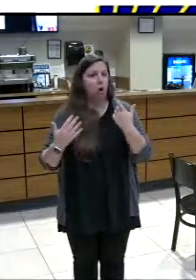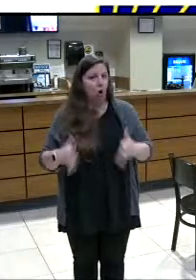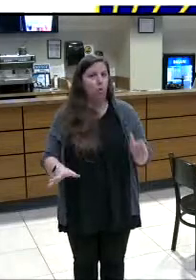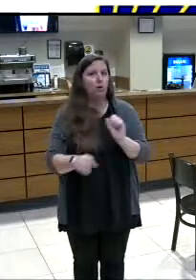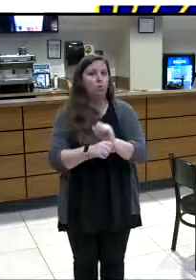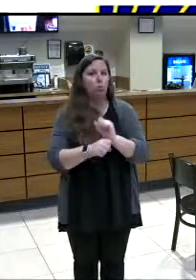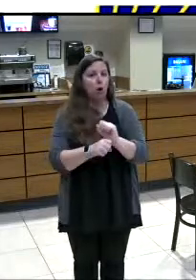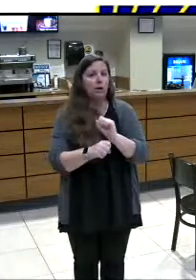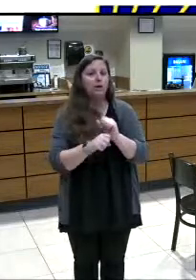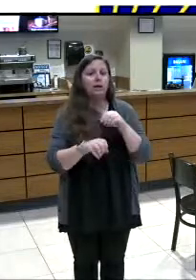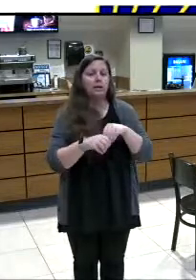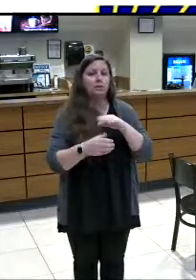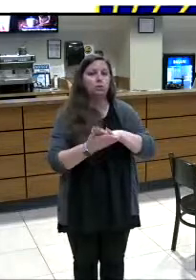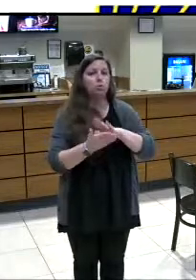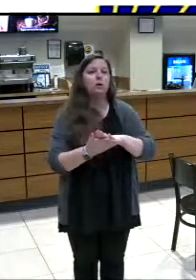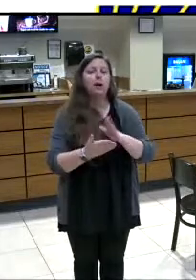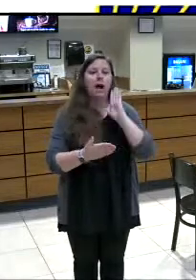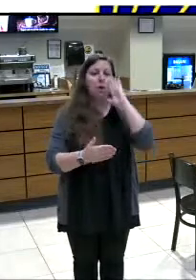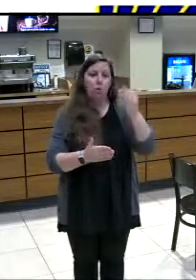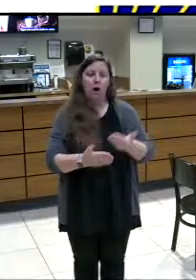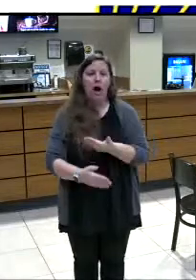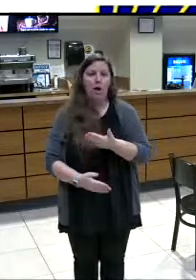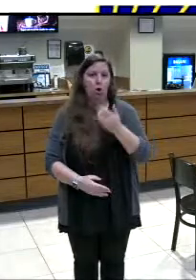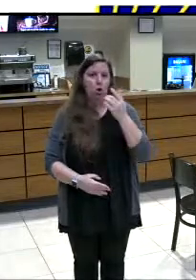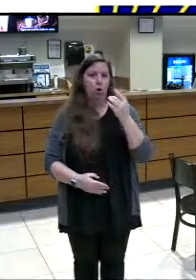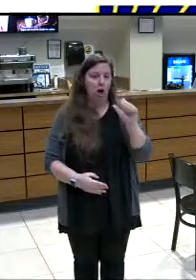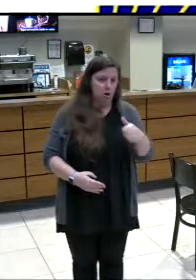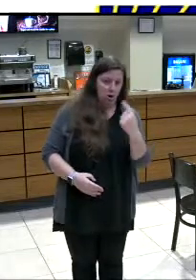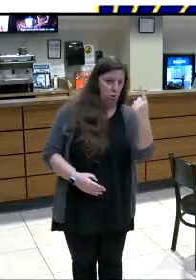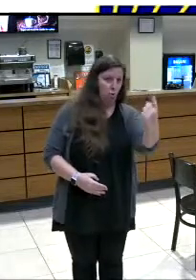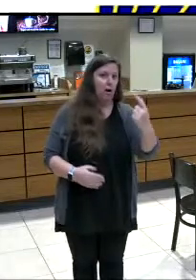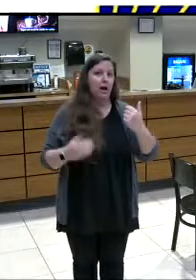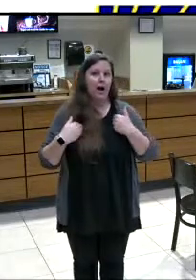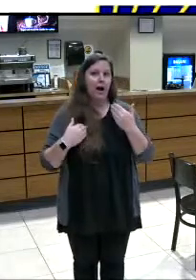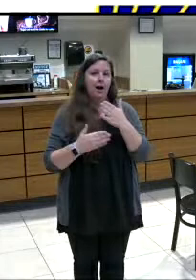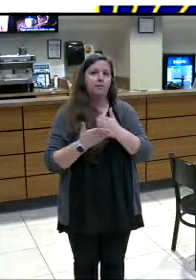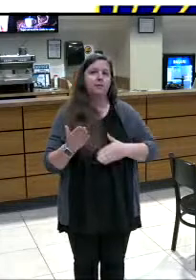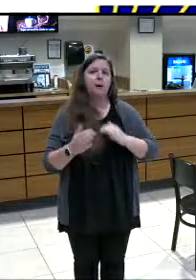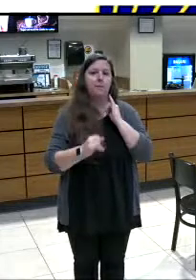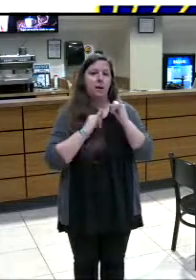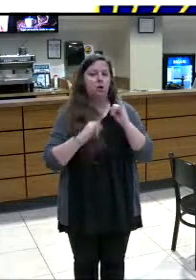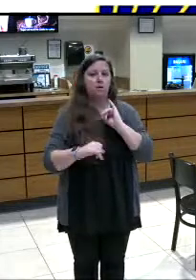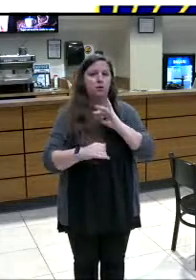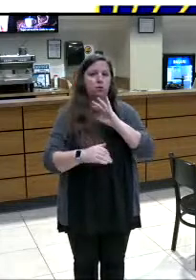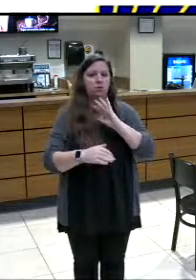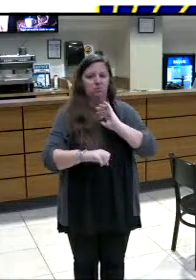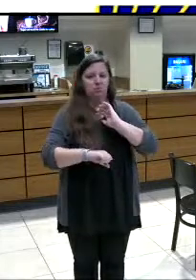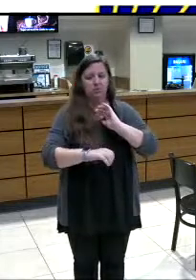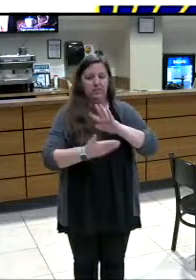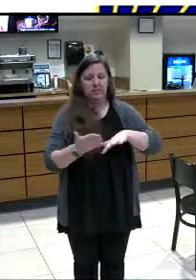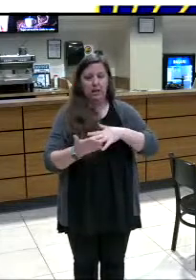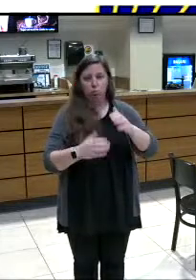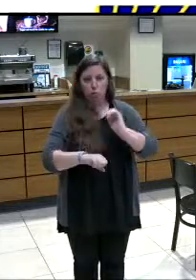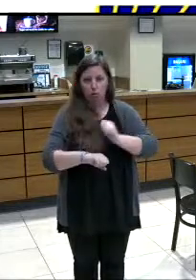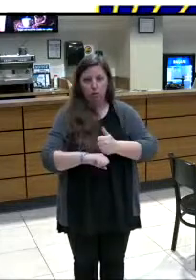It's coming soon. Interviews are happening in December. So without further ado, I'll turn it over to Ms.